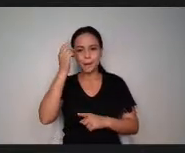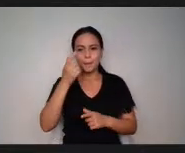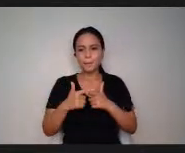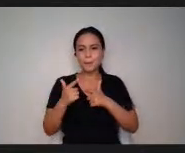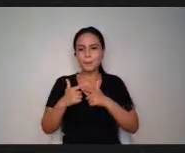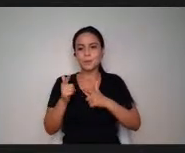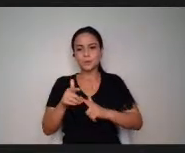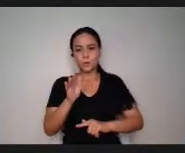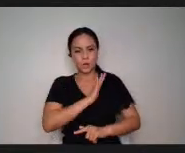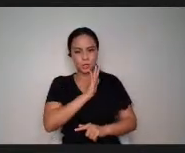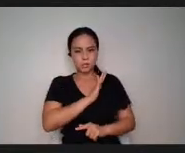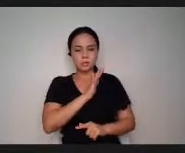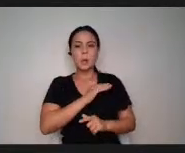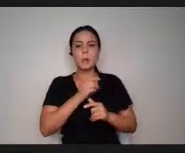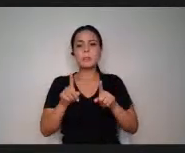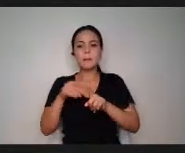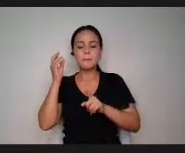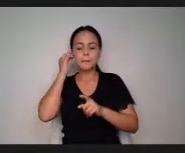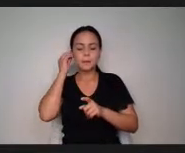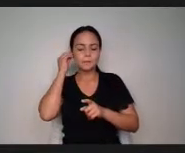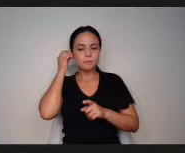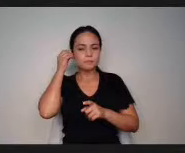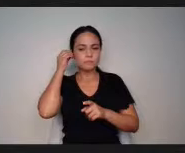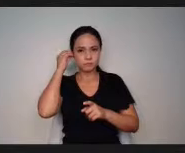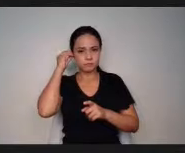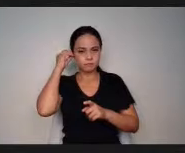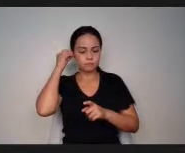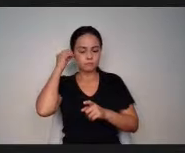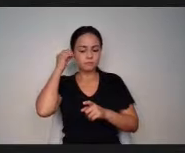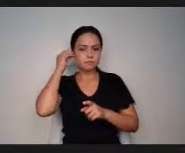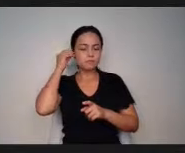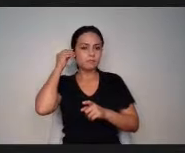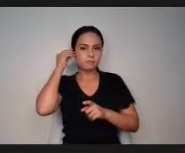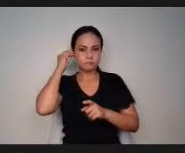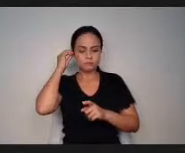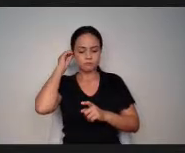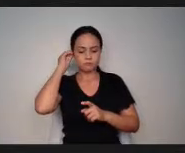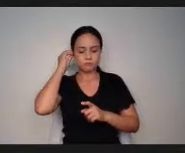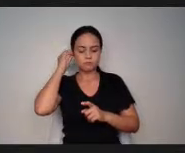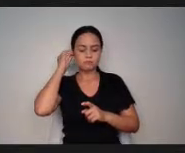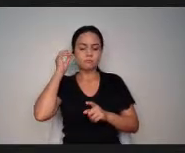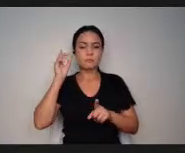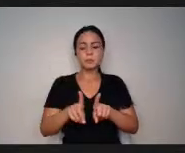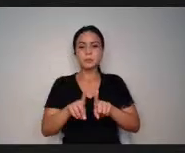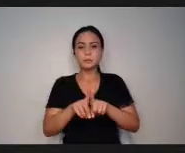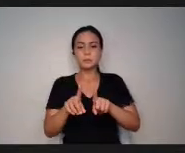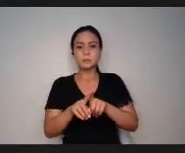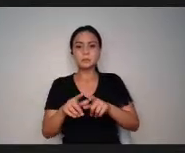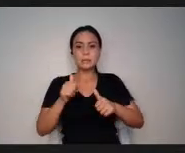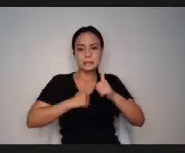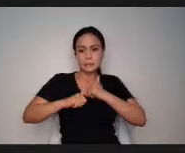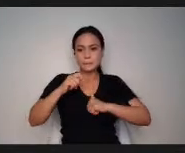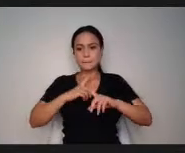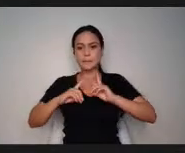between 2002 and 2014, there was a significant trend increase in job strain.